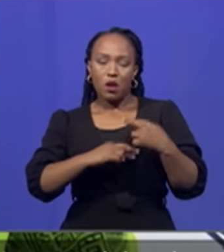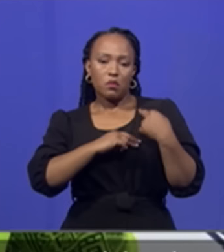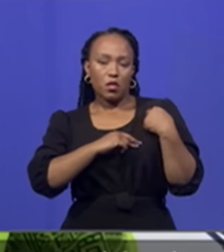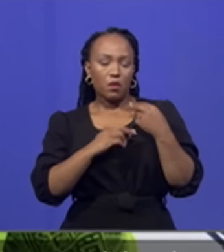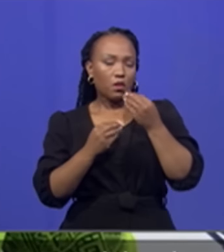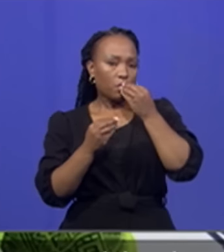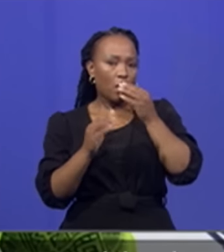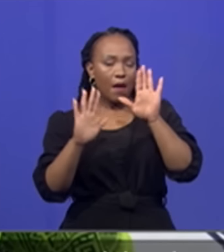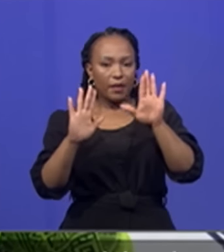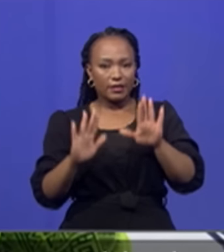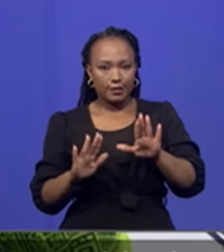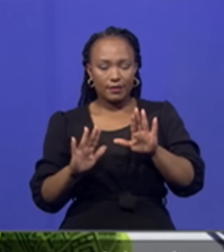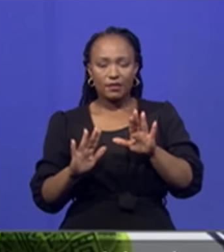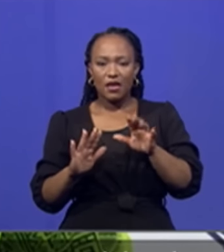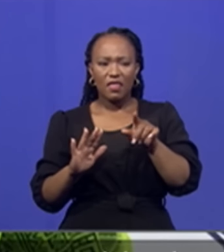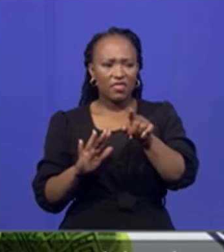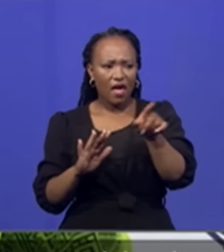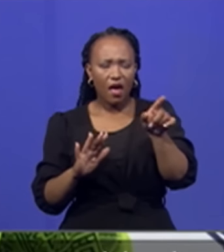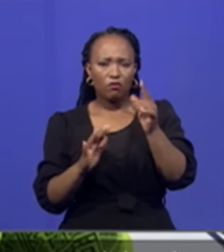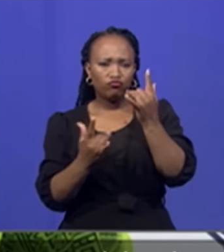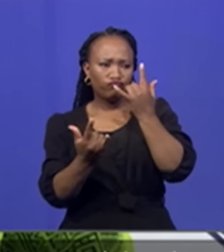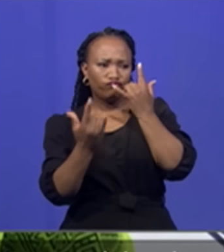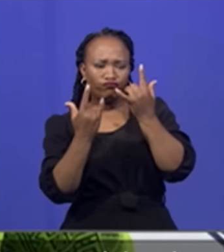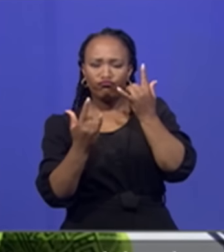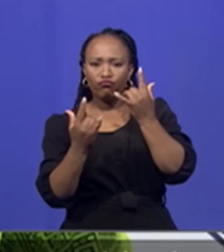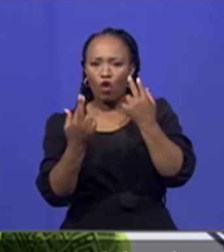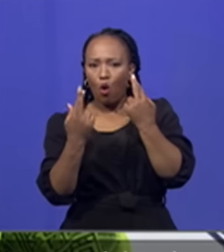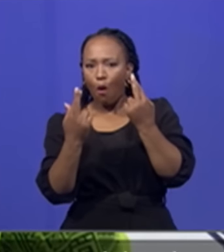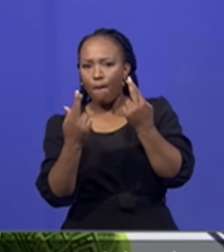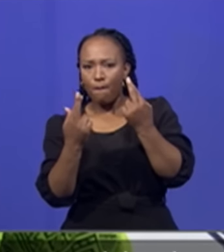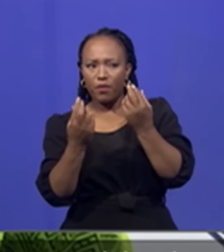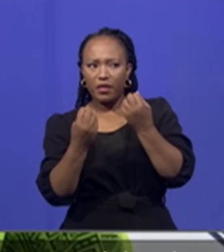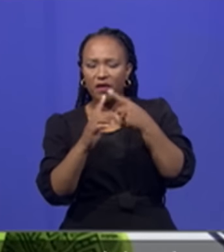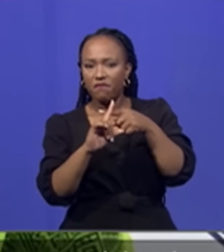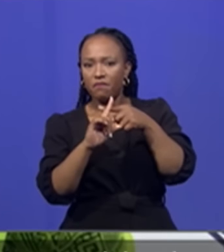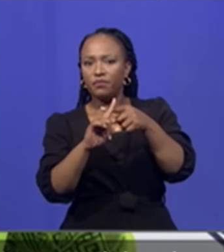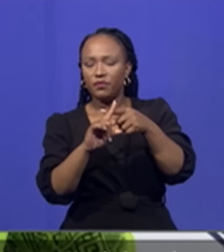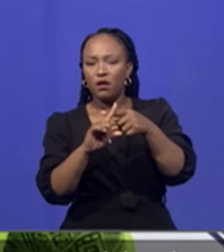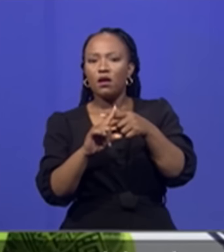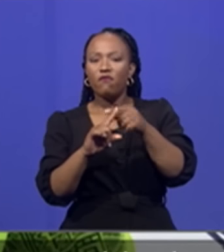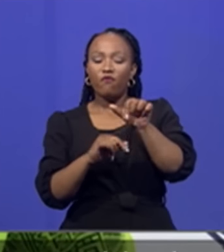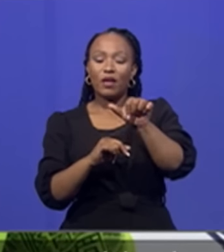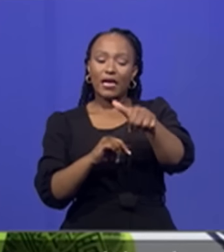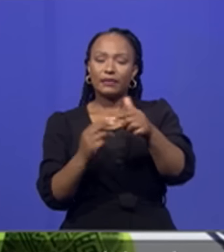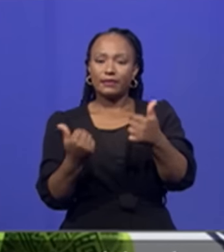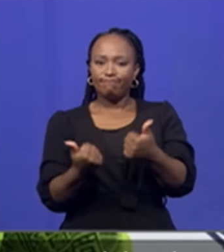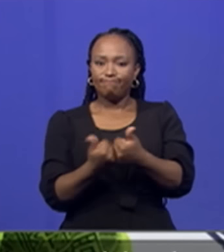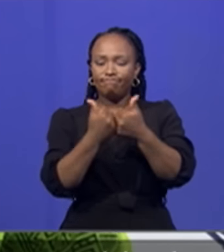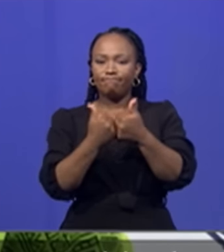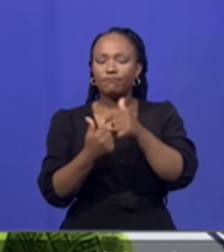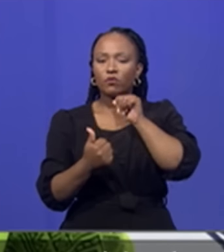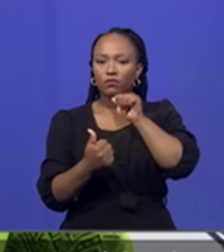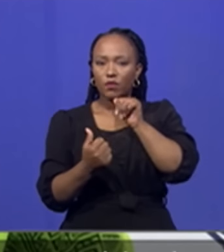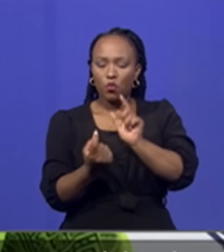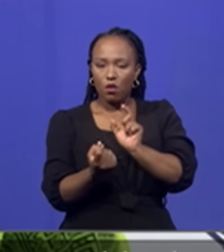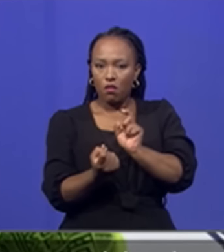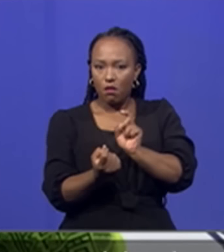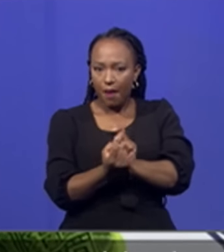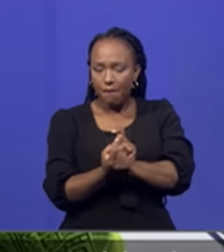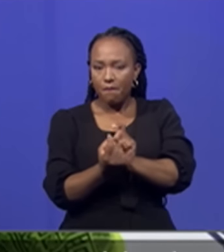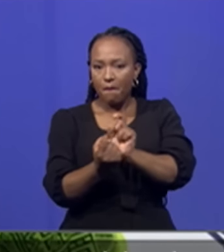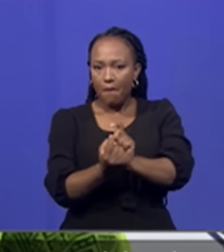So that gives us a lot of hope and positivism for the next game. So we're gonna play game by game. It's the